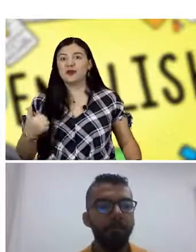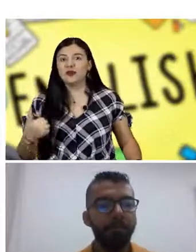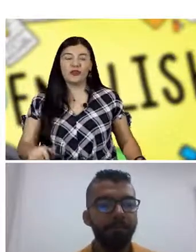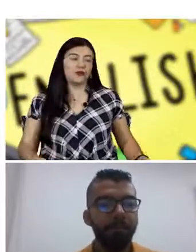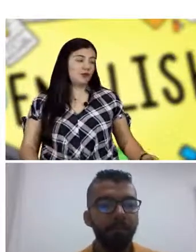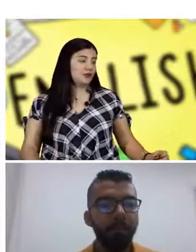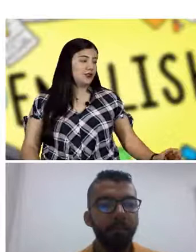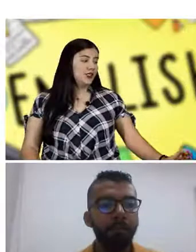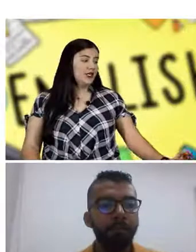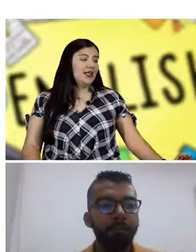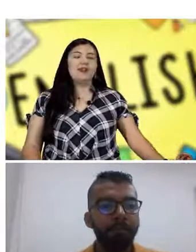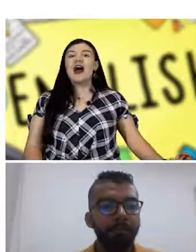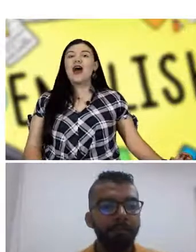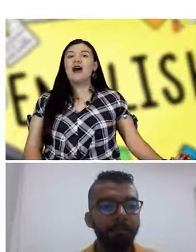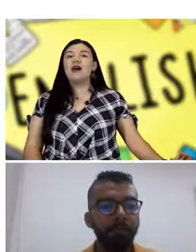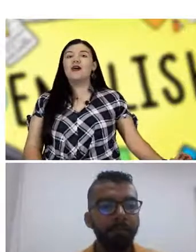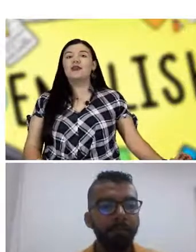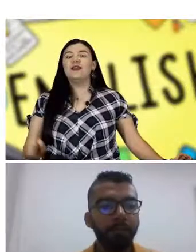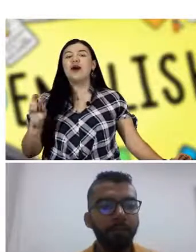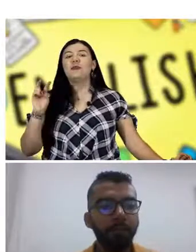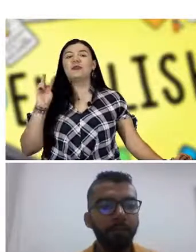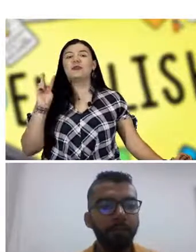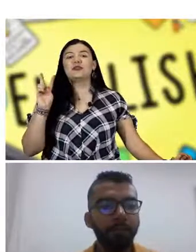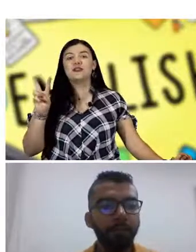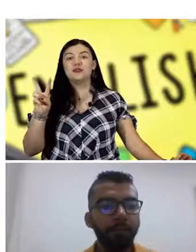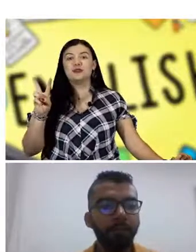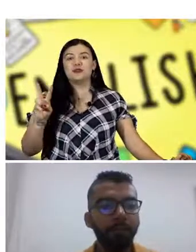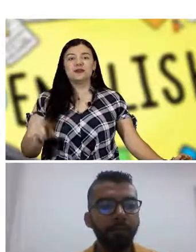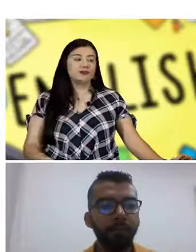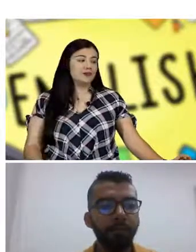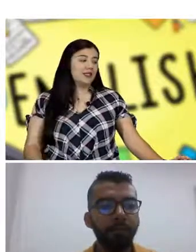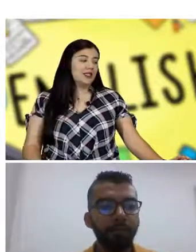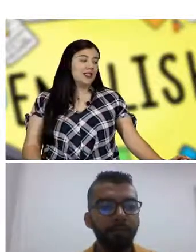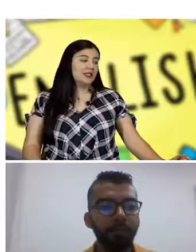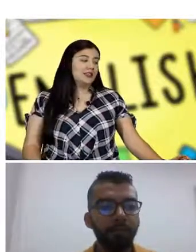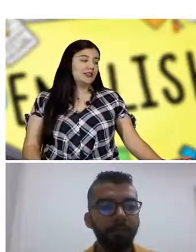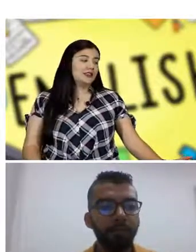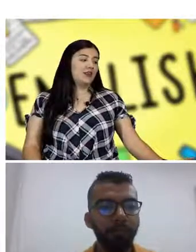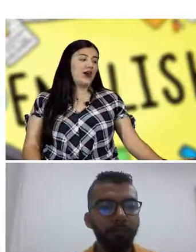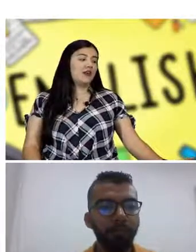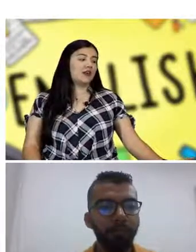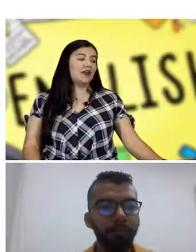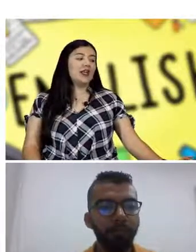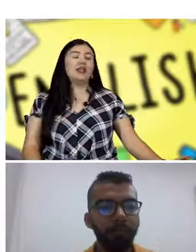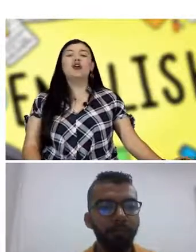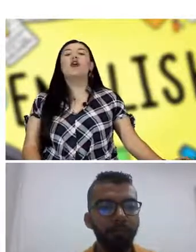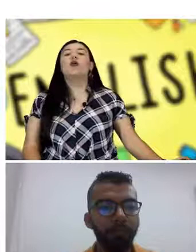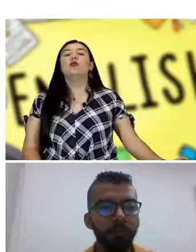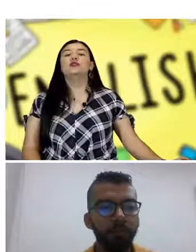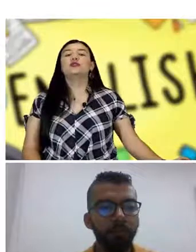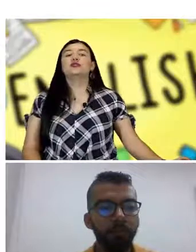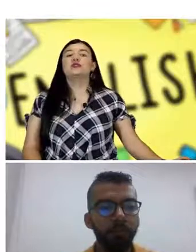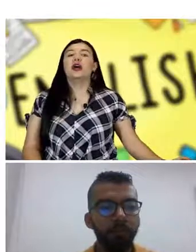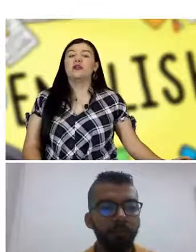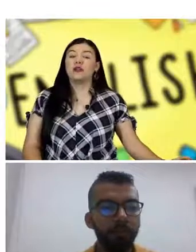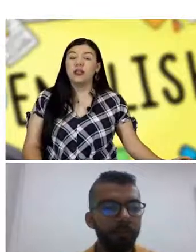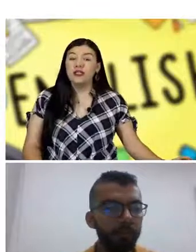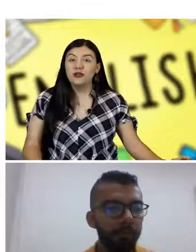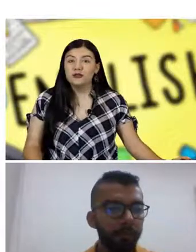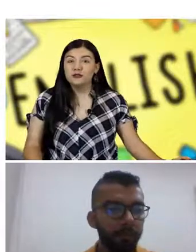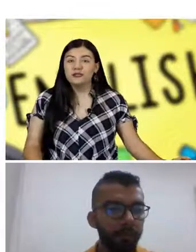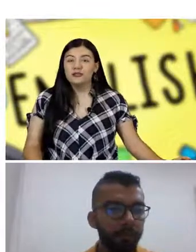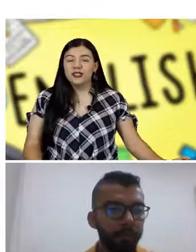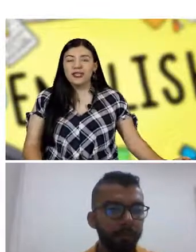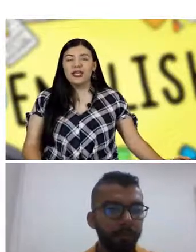a sore throat. Now, number two. So a runny nose,